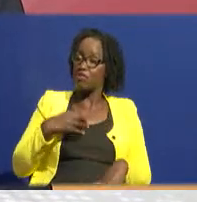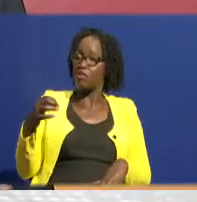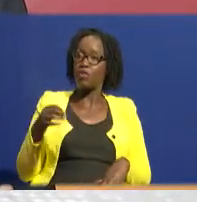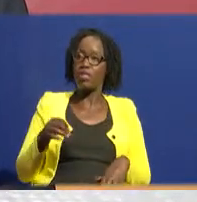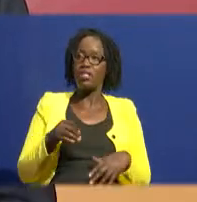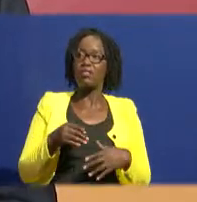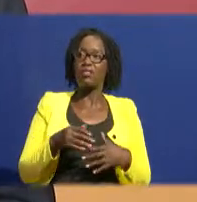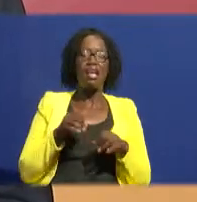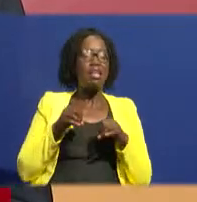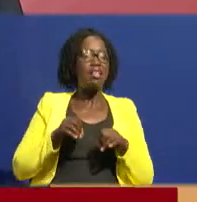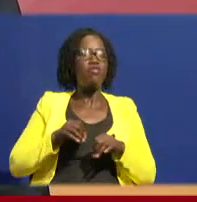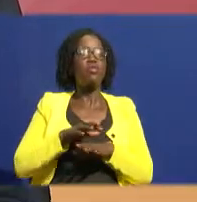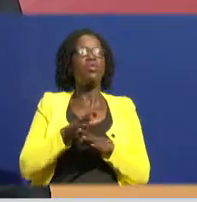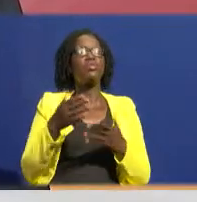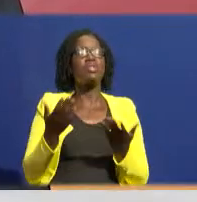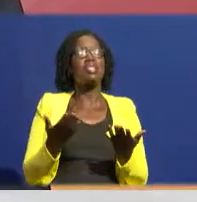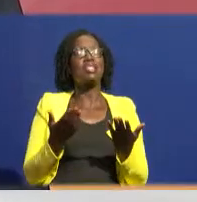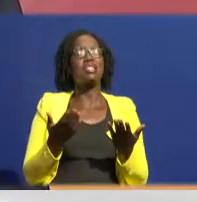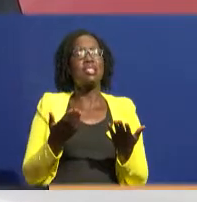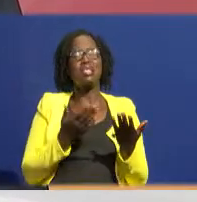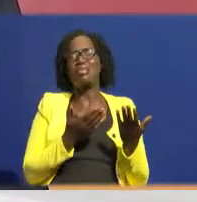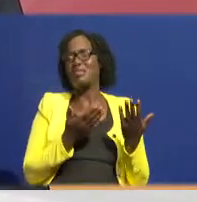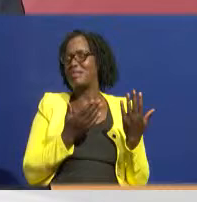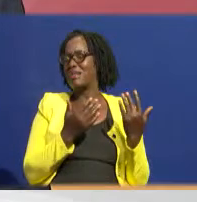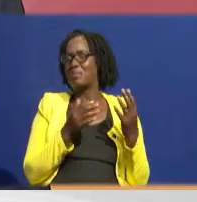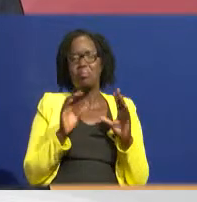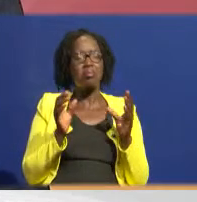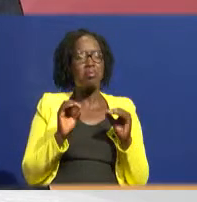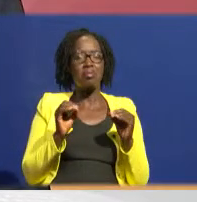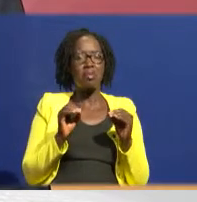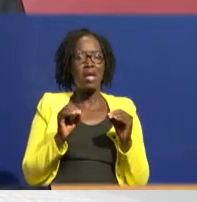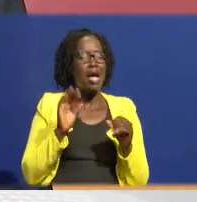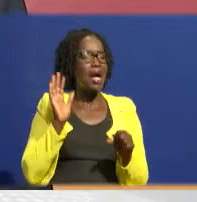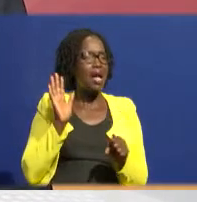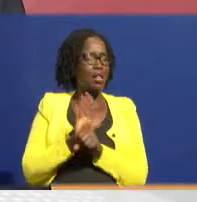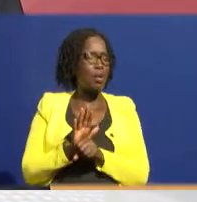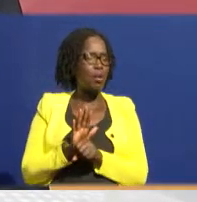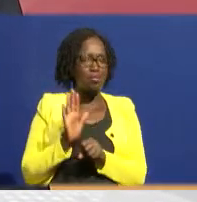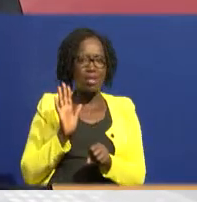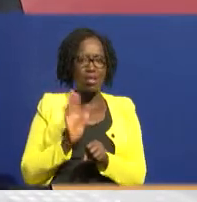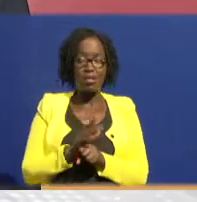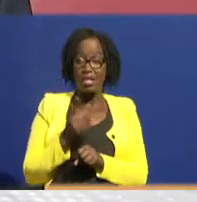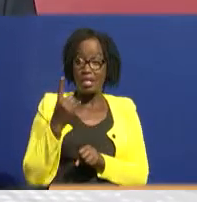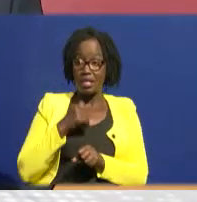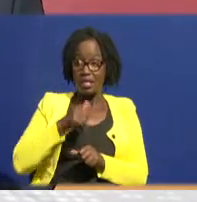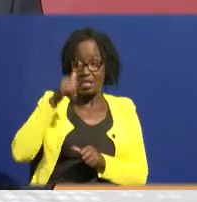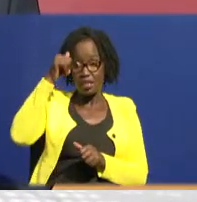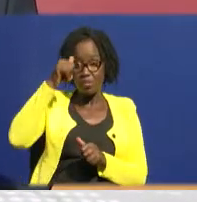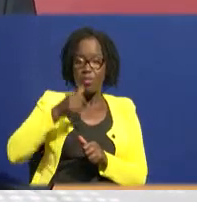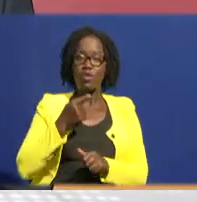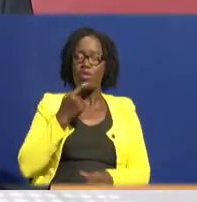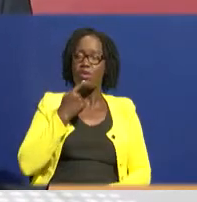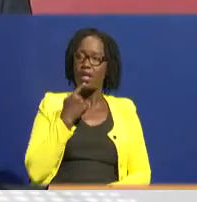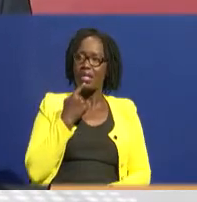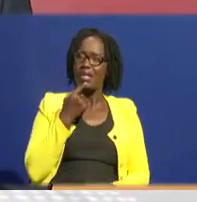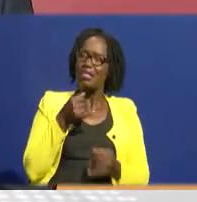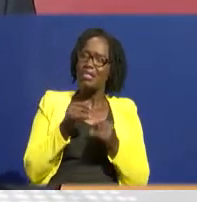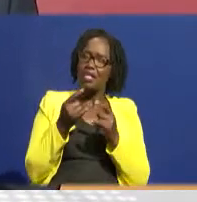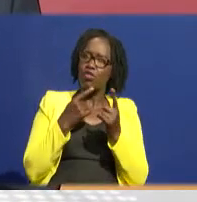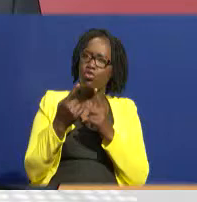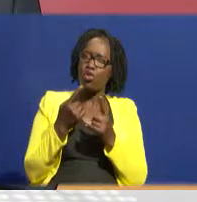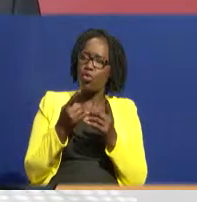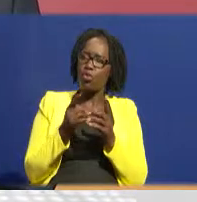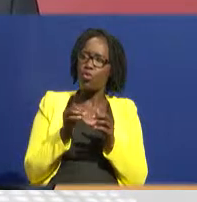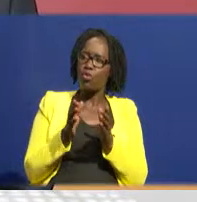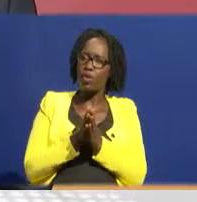take them to things that they don't expect. And this has been giving us a lot. Mm. Recently, you remember, I was in Turkana. And I was trying to talk with